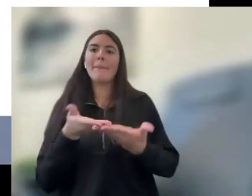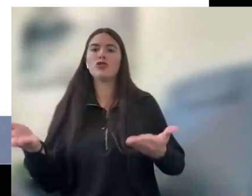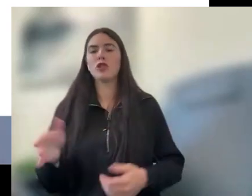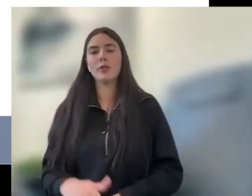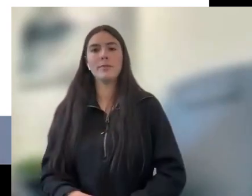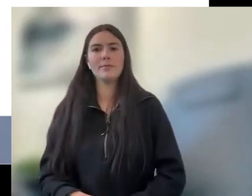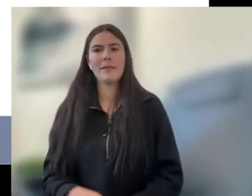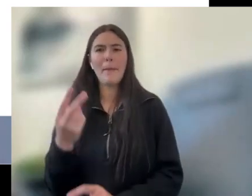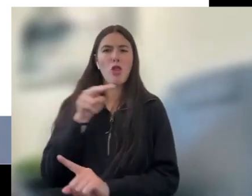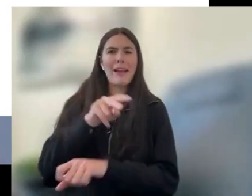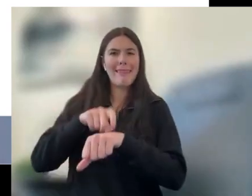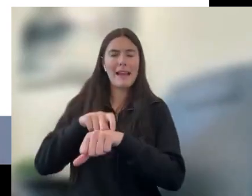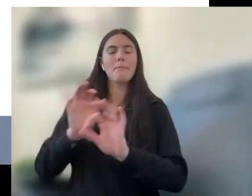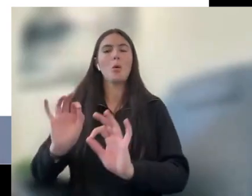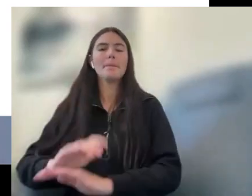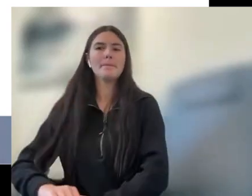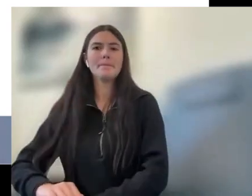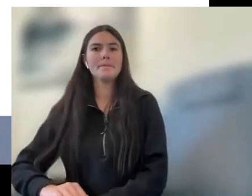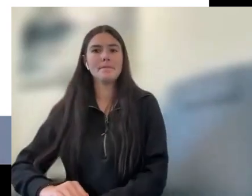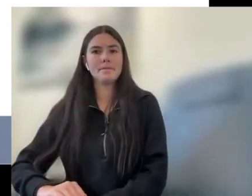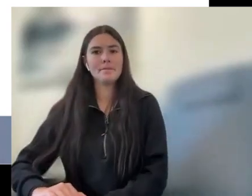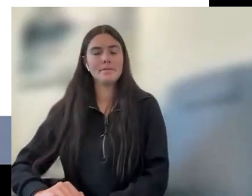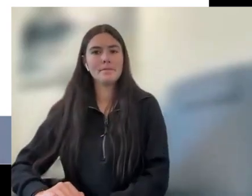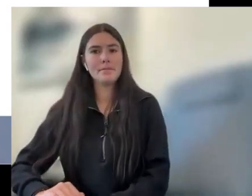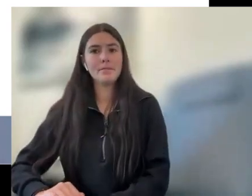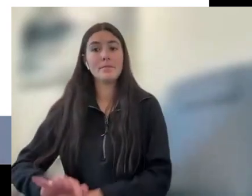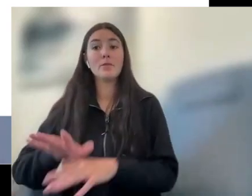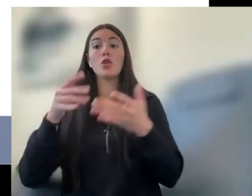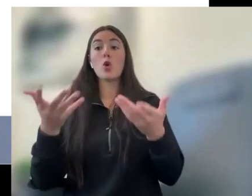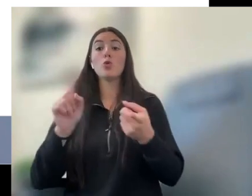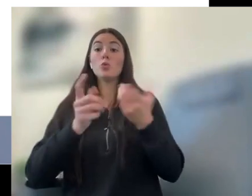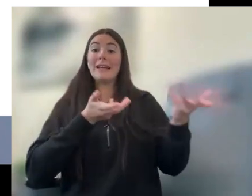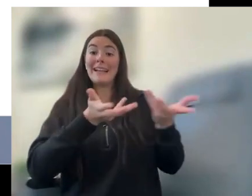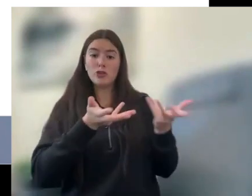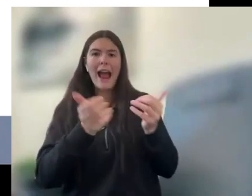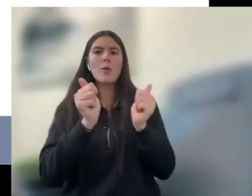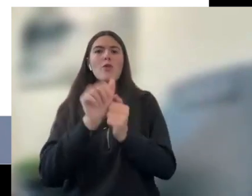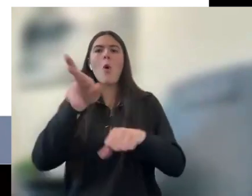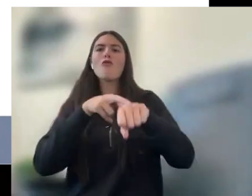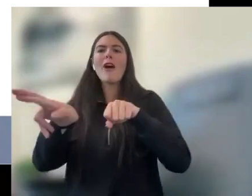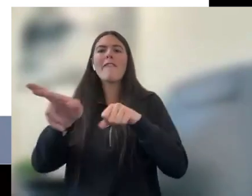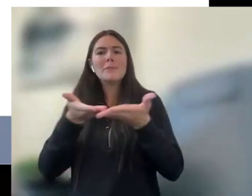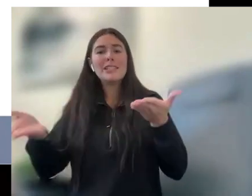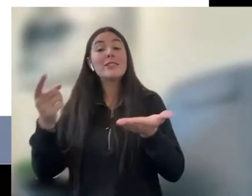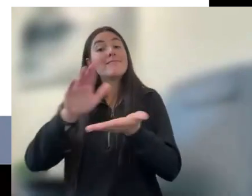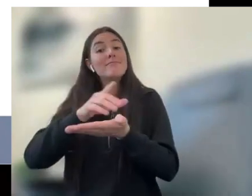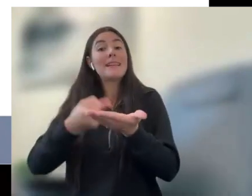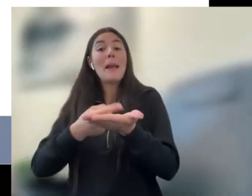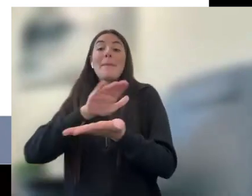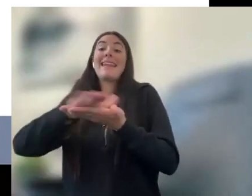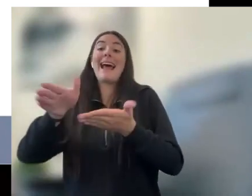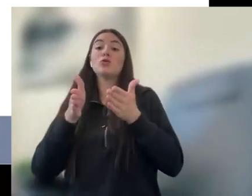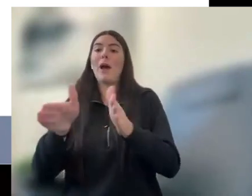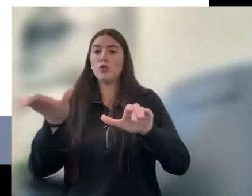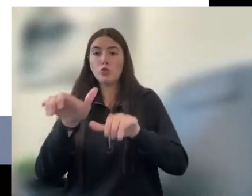time. Okay. Um, so to interact with your reference materials, a nice way of doing this